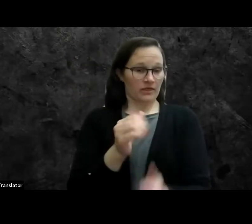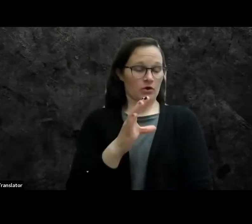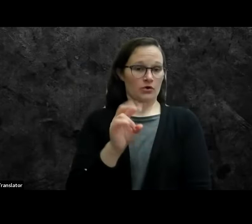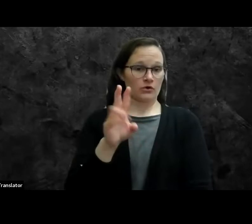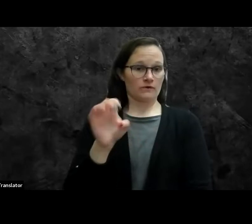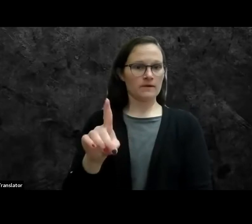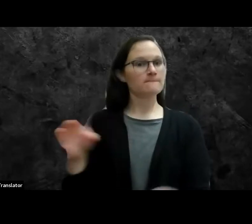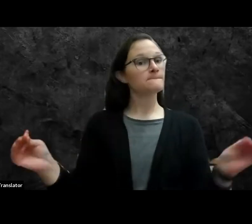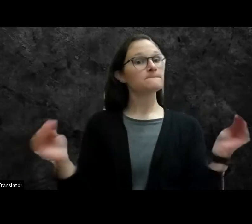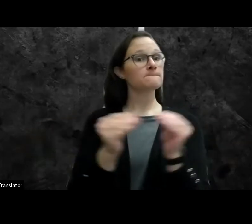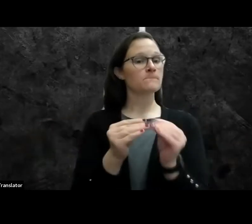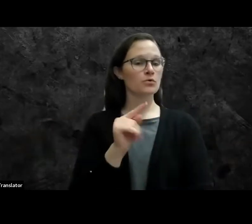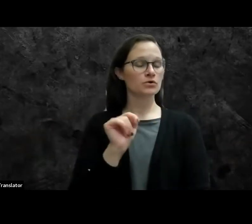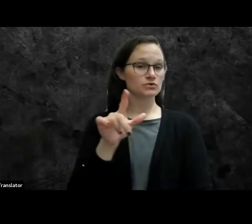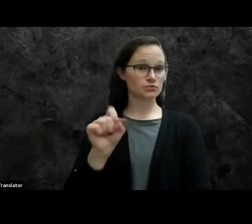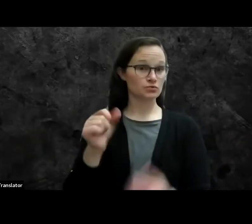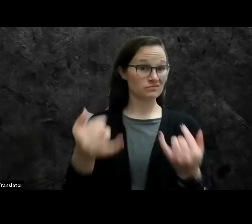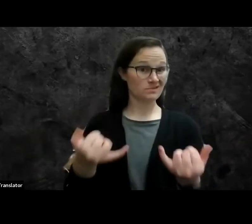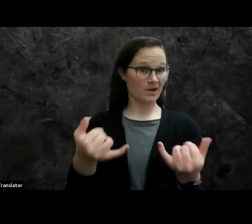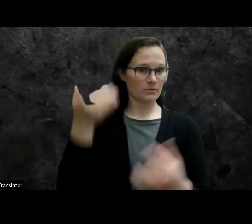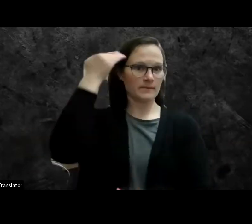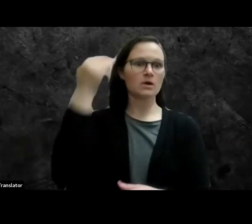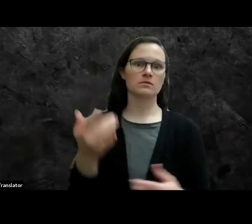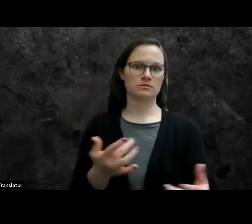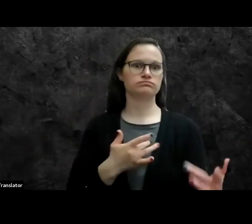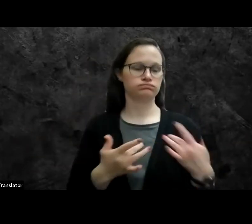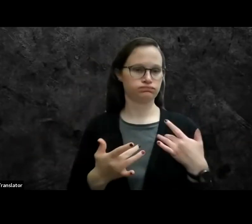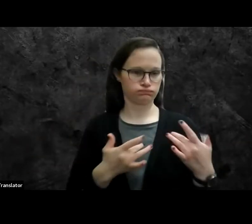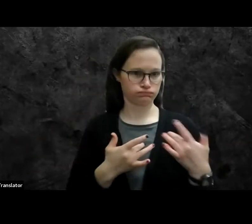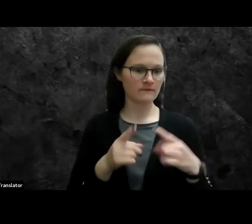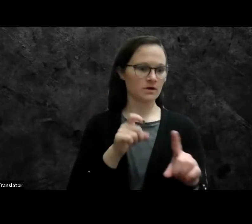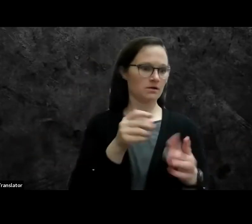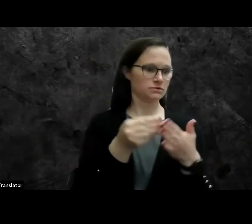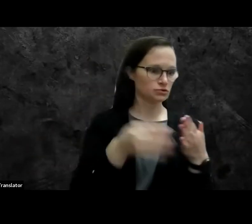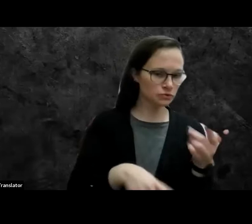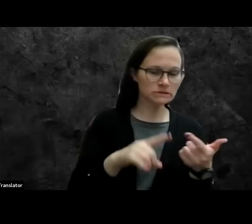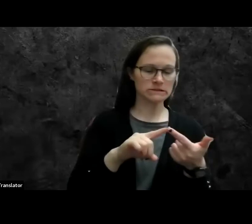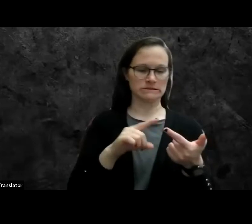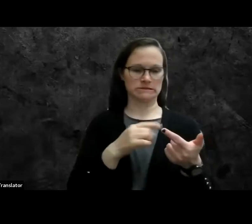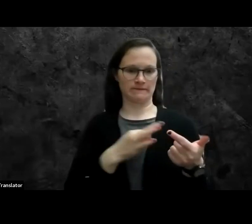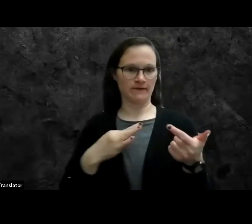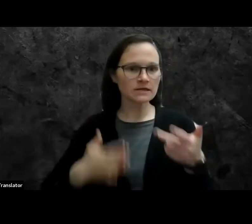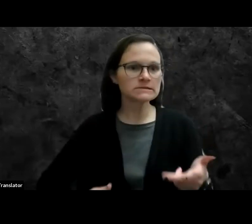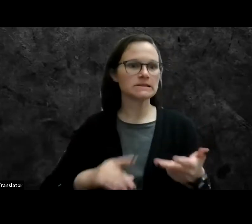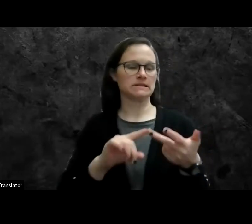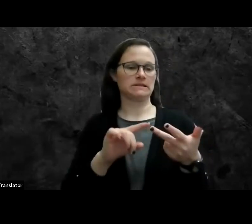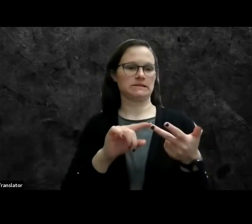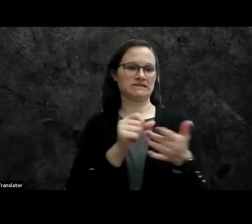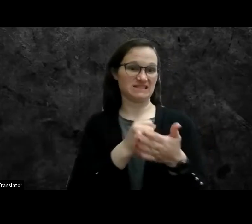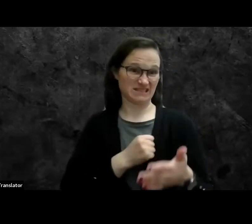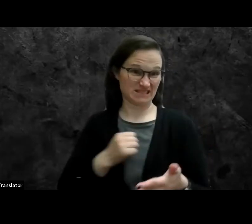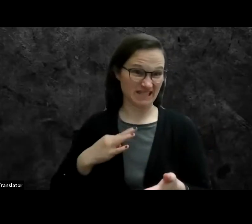tools than we had before. And we know that there's concerns. We've got concerns for students, we've got concerns by faculty, we've got concerns by